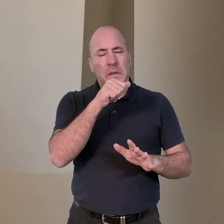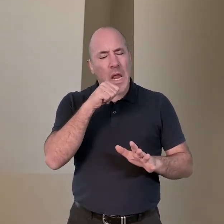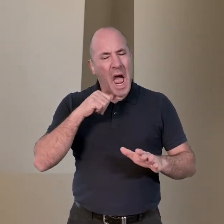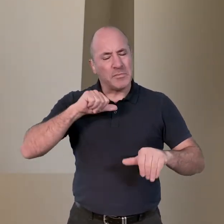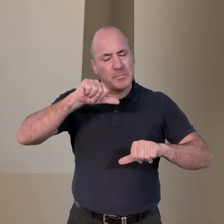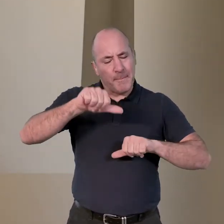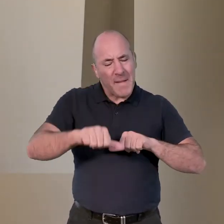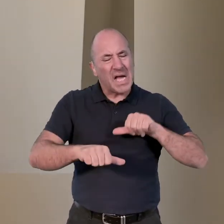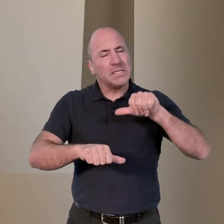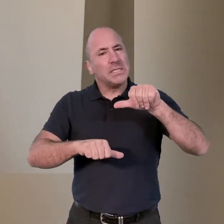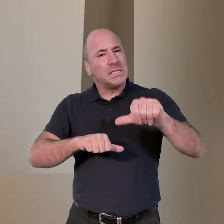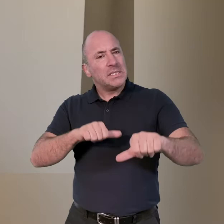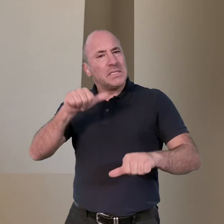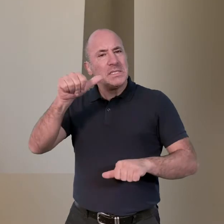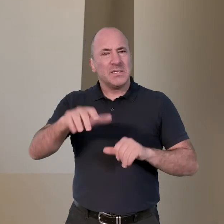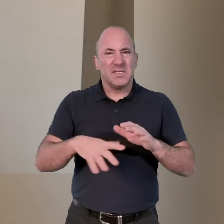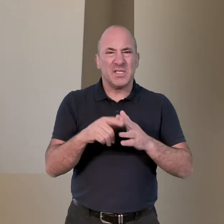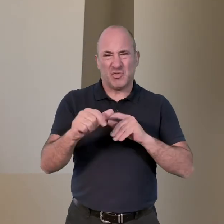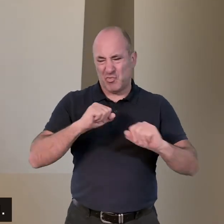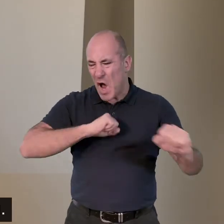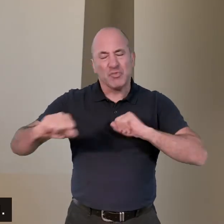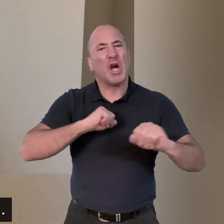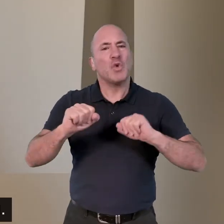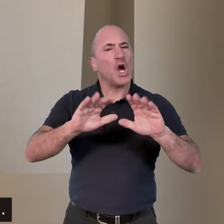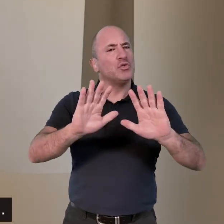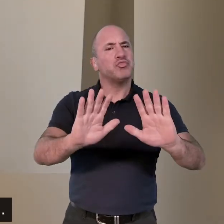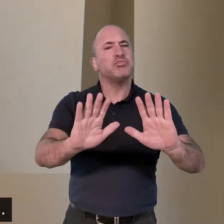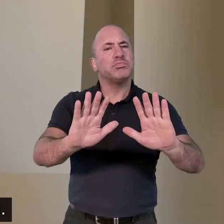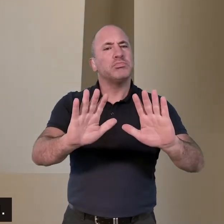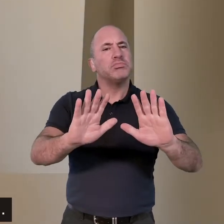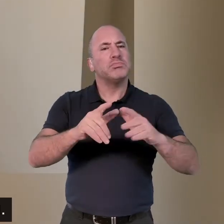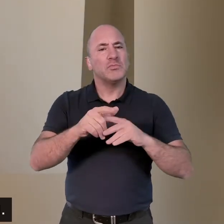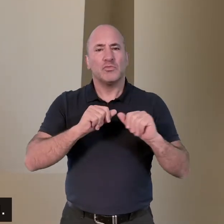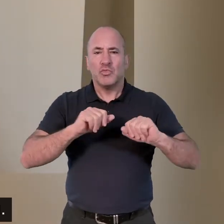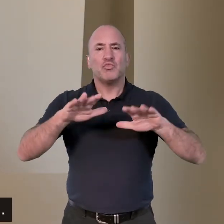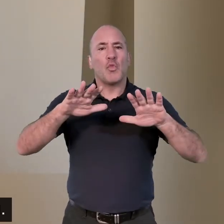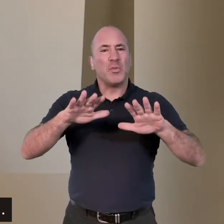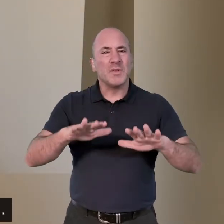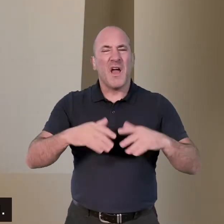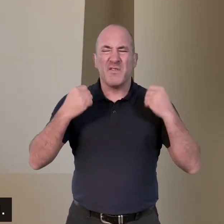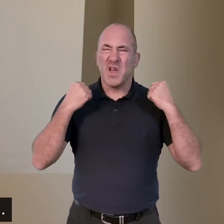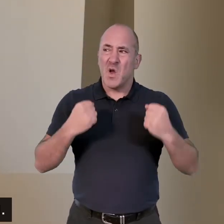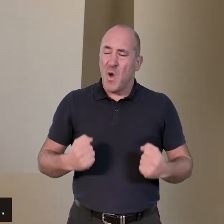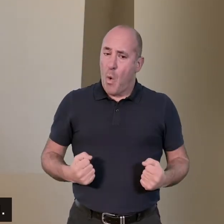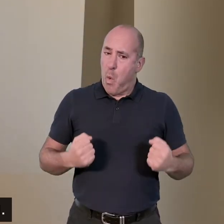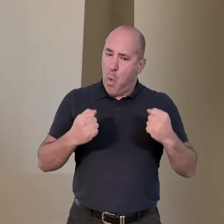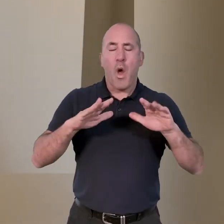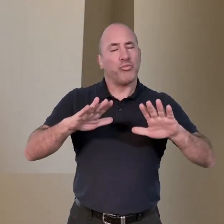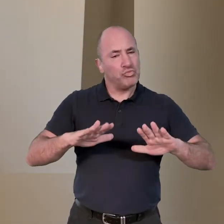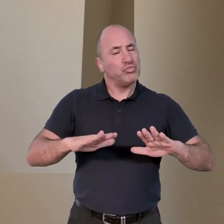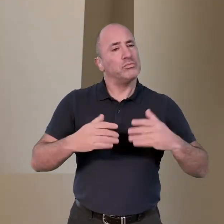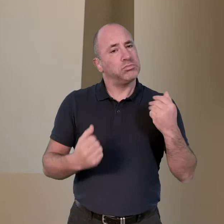Good. Nice even pace. Try to rush, but then slow down if it's starting to get too much for you.